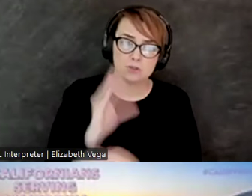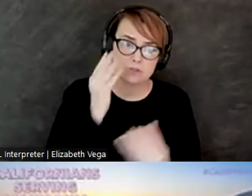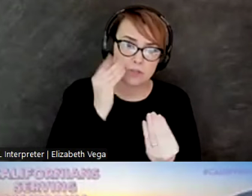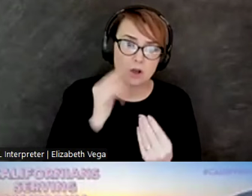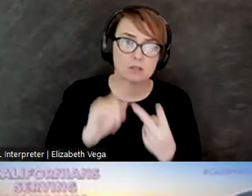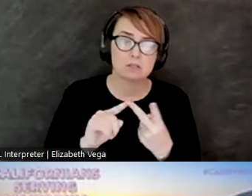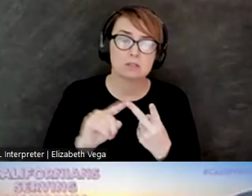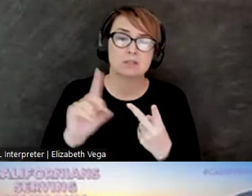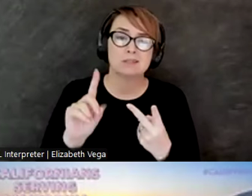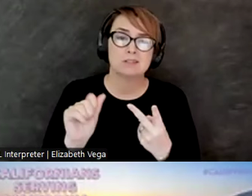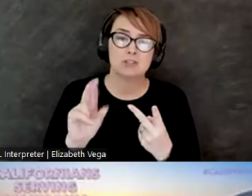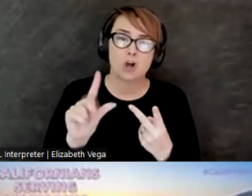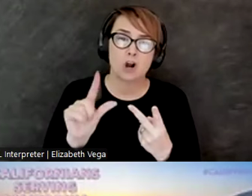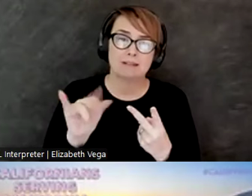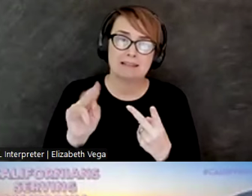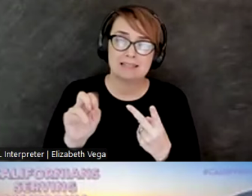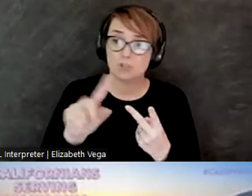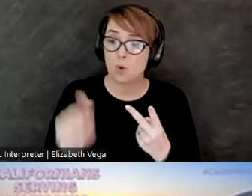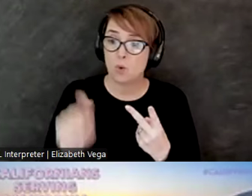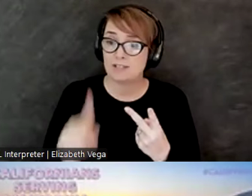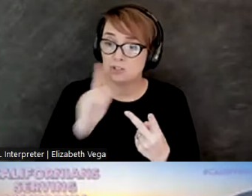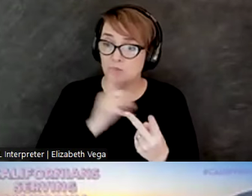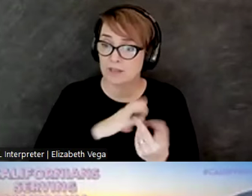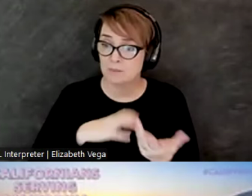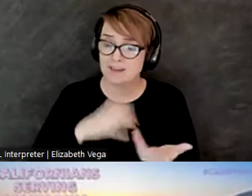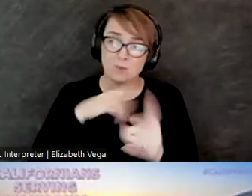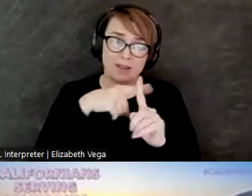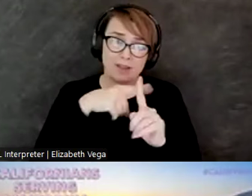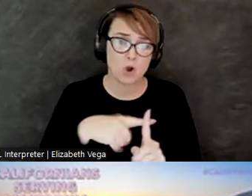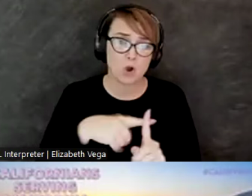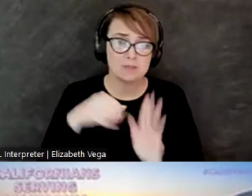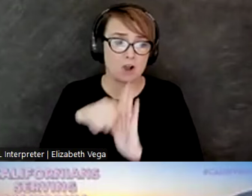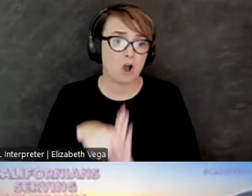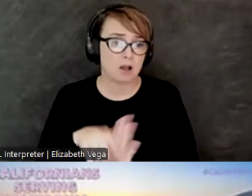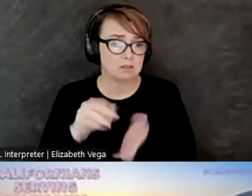committee, pros and cons of, you know, or what it would take to